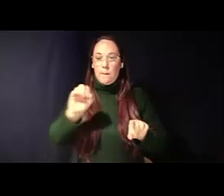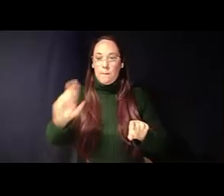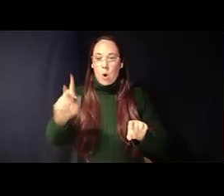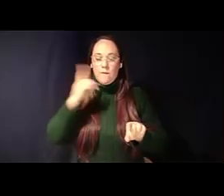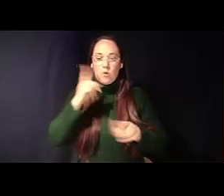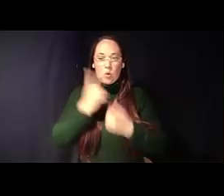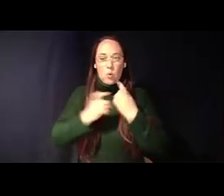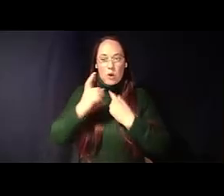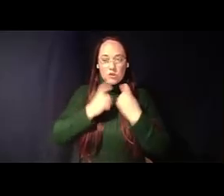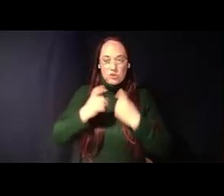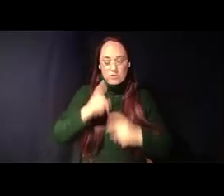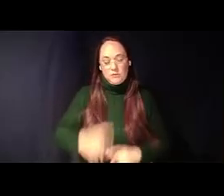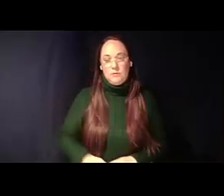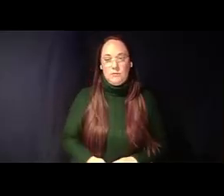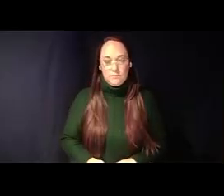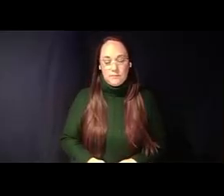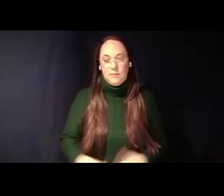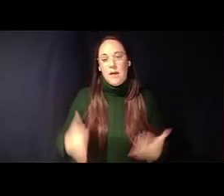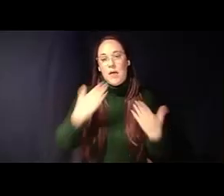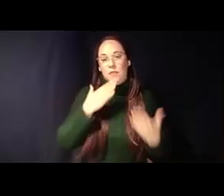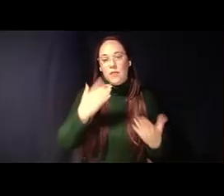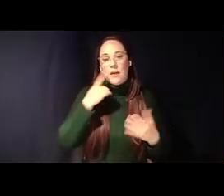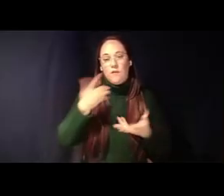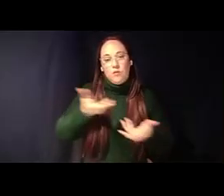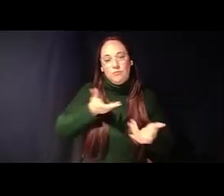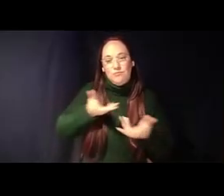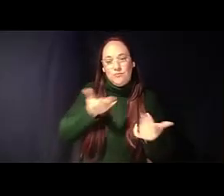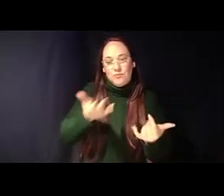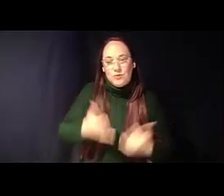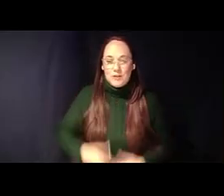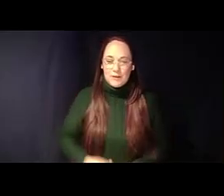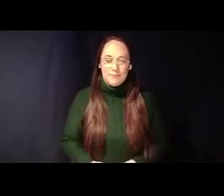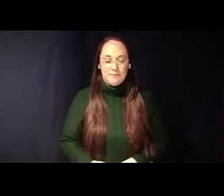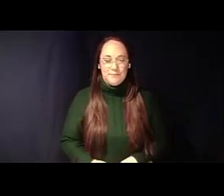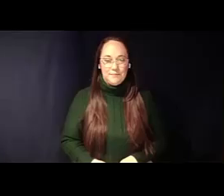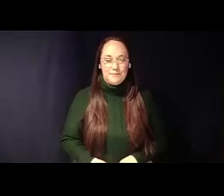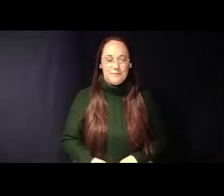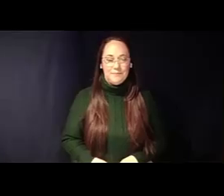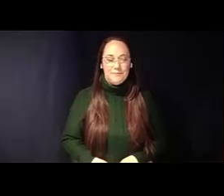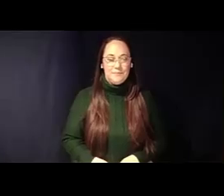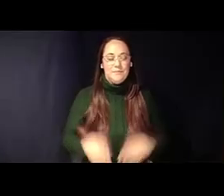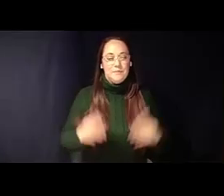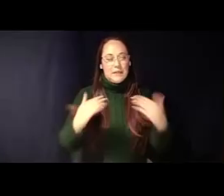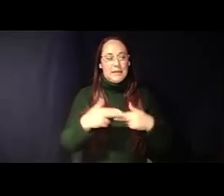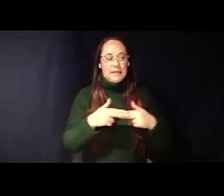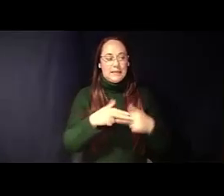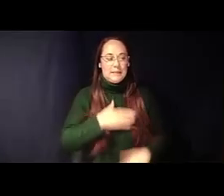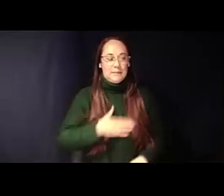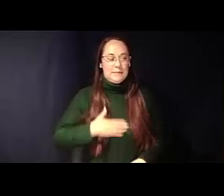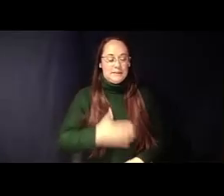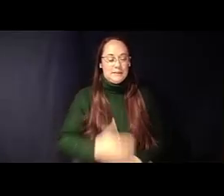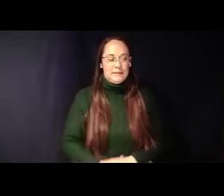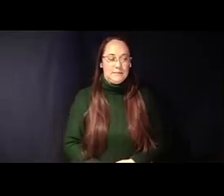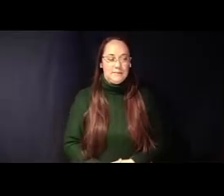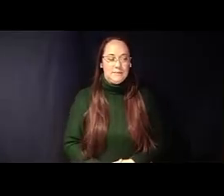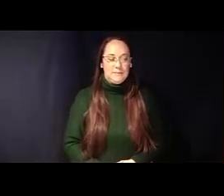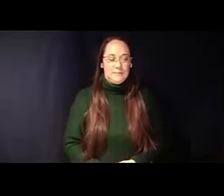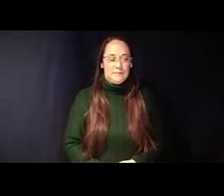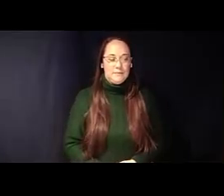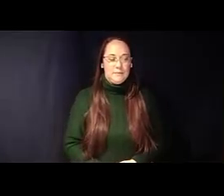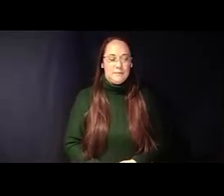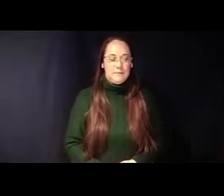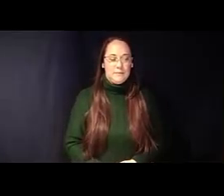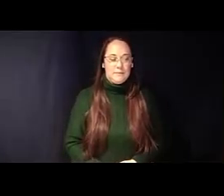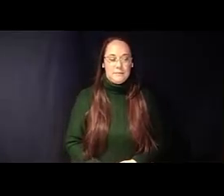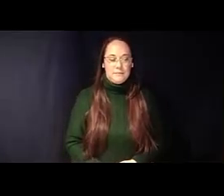will also be posted after the webinar to HCPUF's website. Please do use the Q&A feature on the Zoom toolbar for